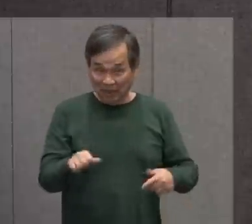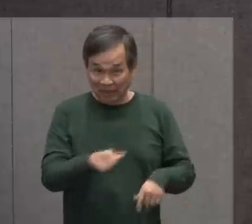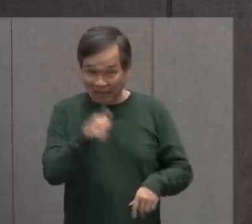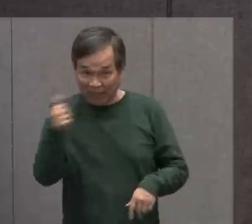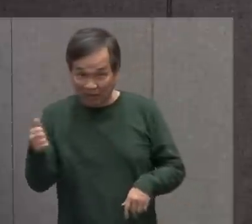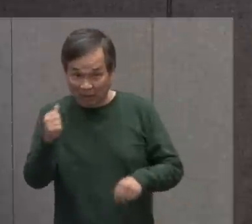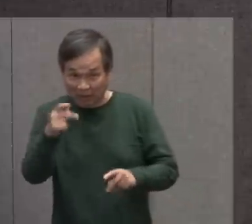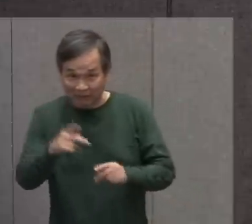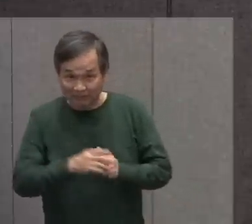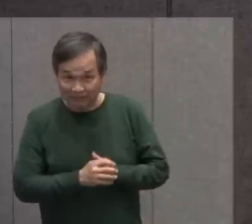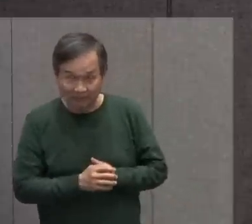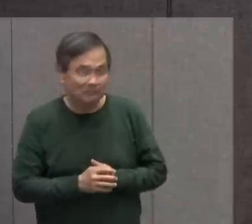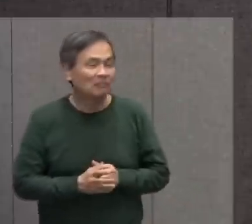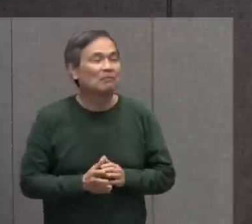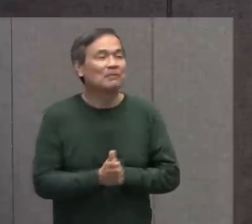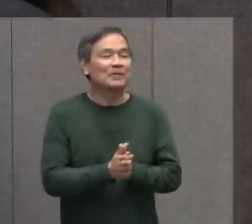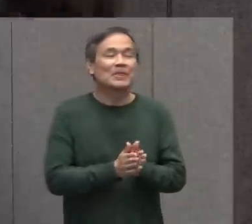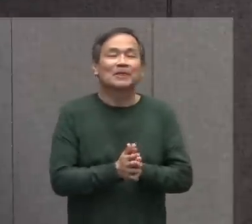another.